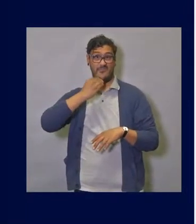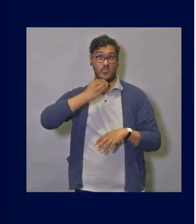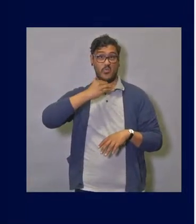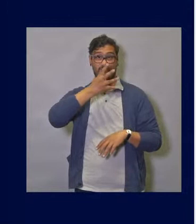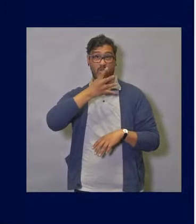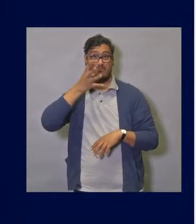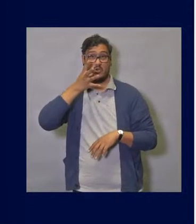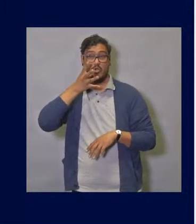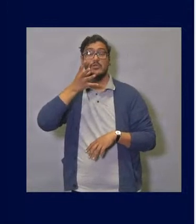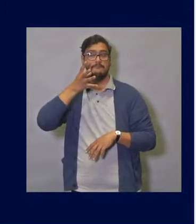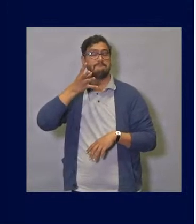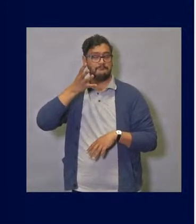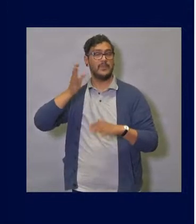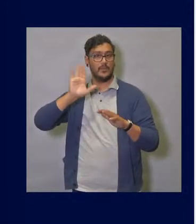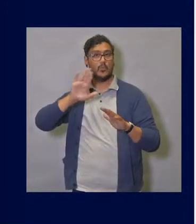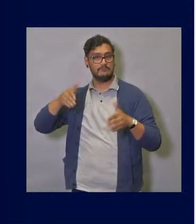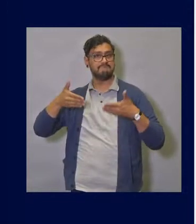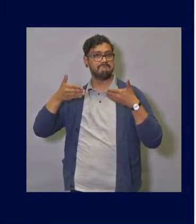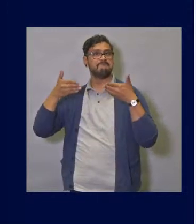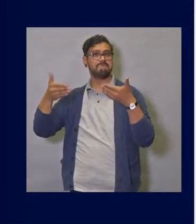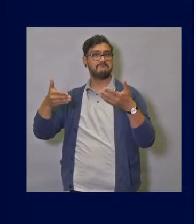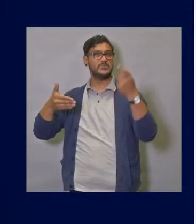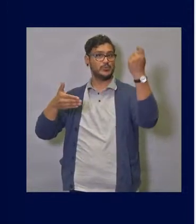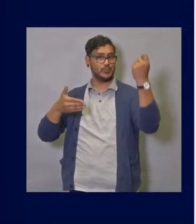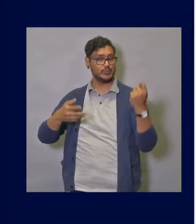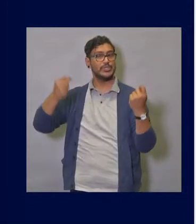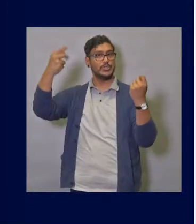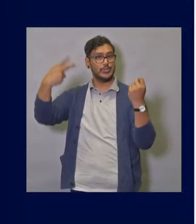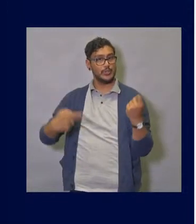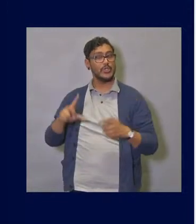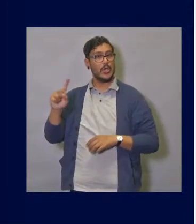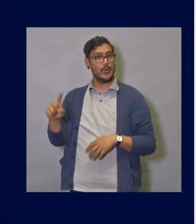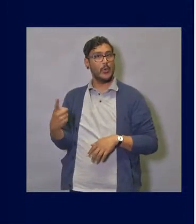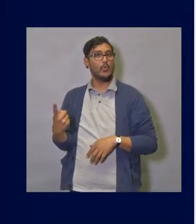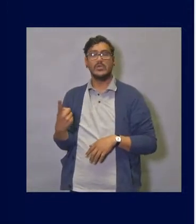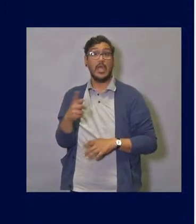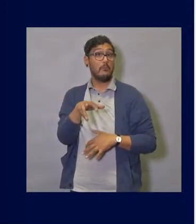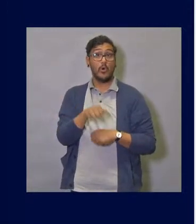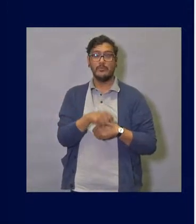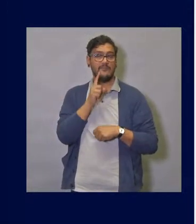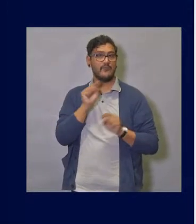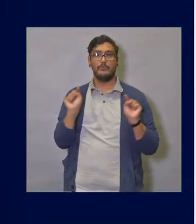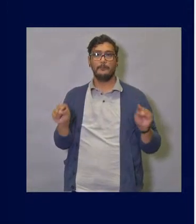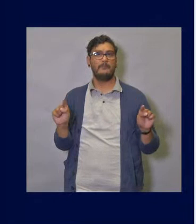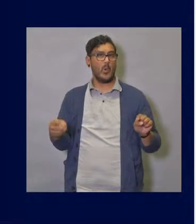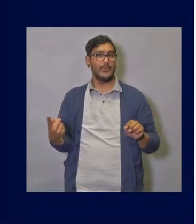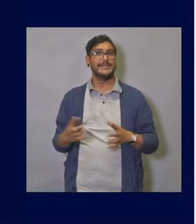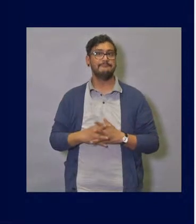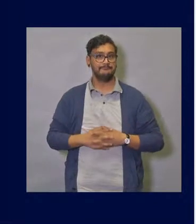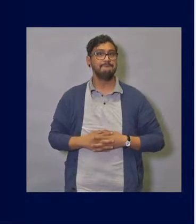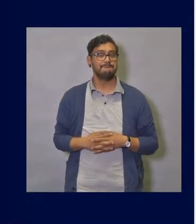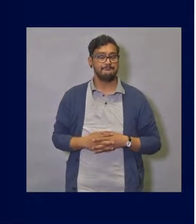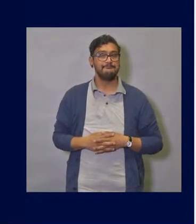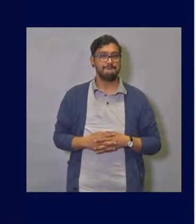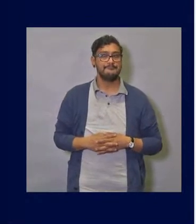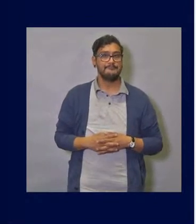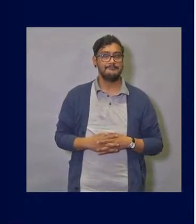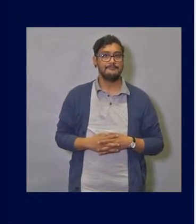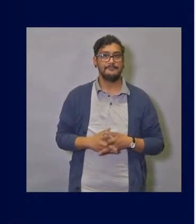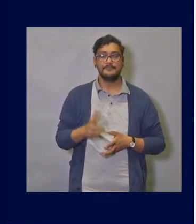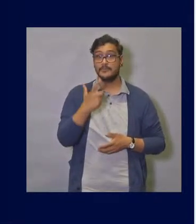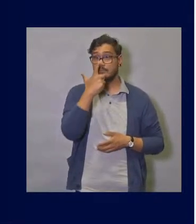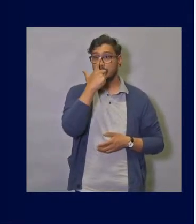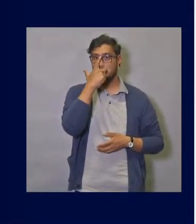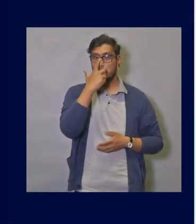and get vaccinated. We have restricted appointments just for food and agriculture workers at these